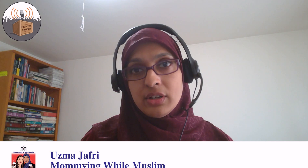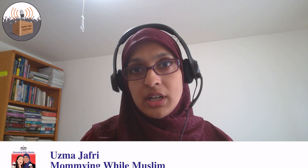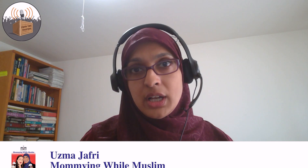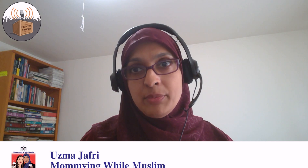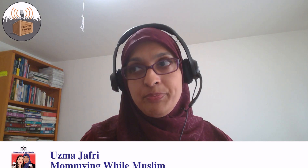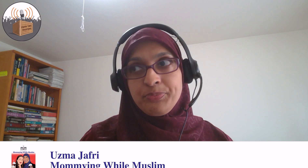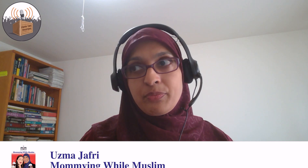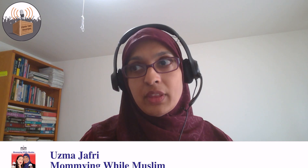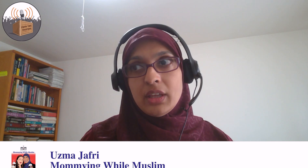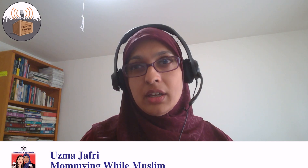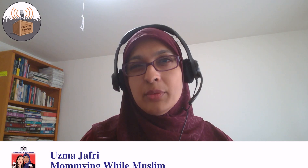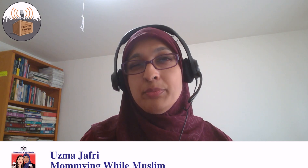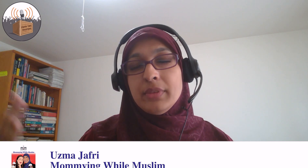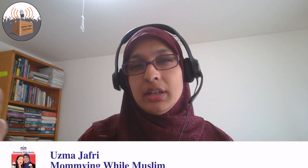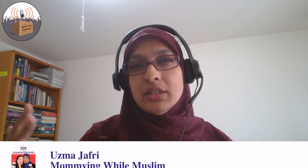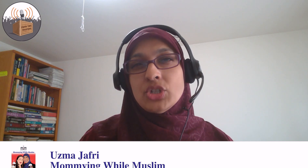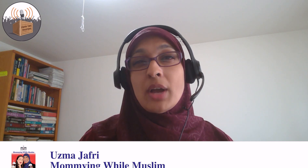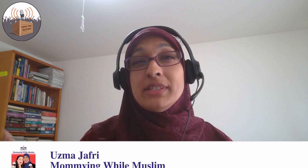for other